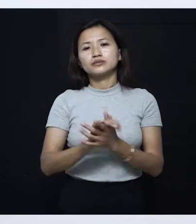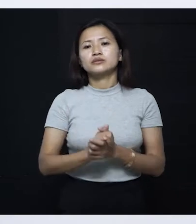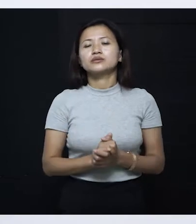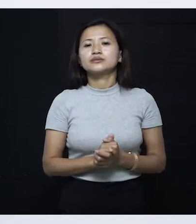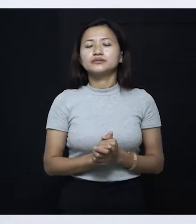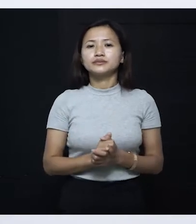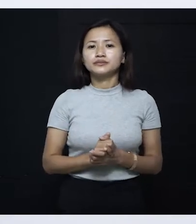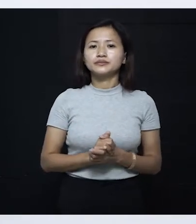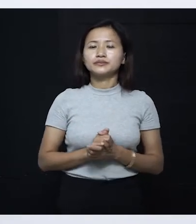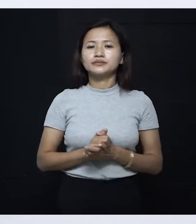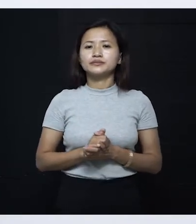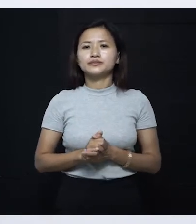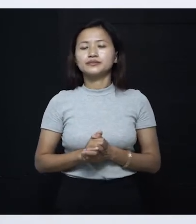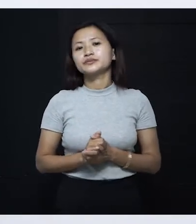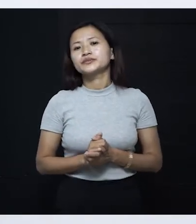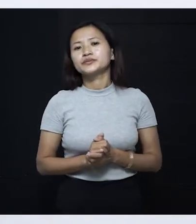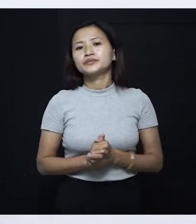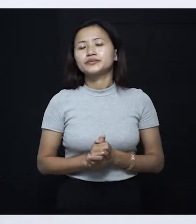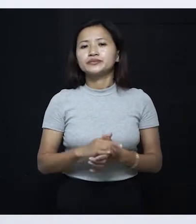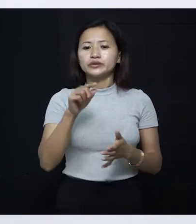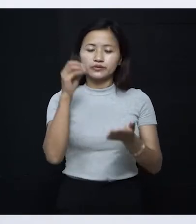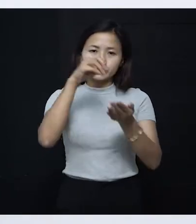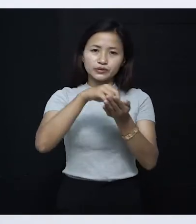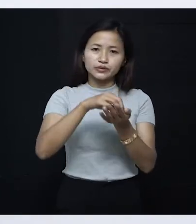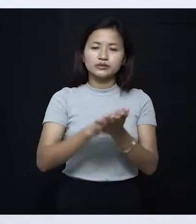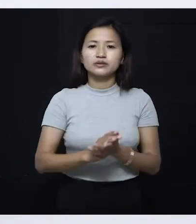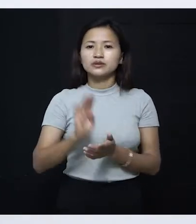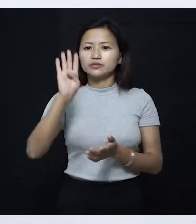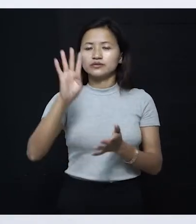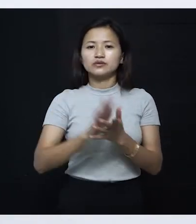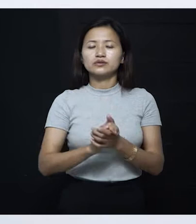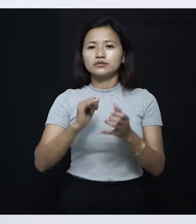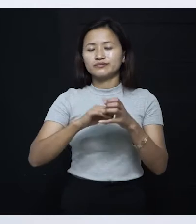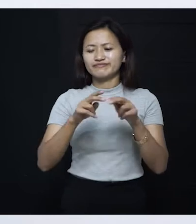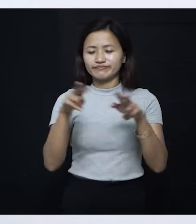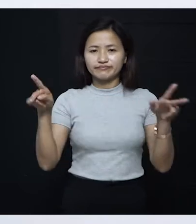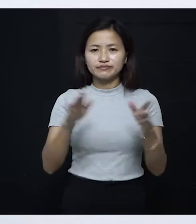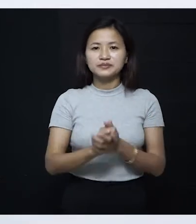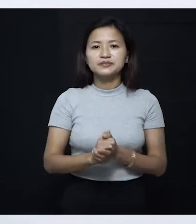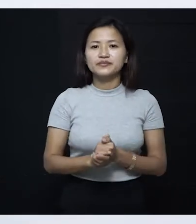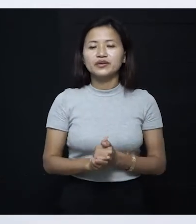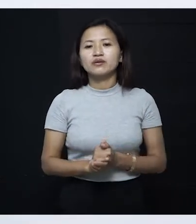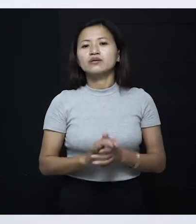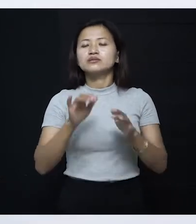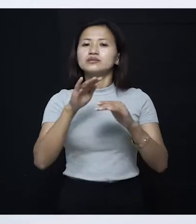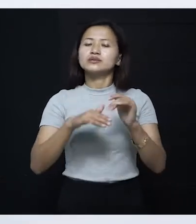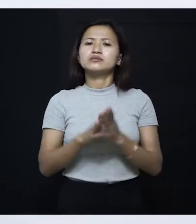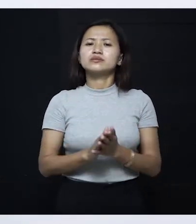will, as I've said, you have to mention about the 4 distinct seasons. Then you